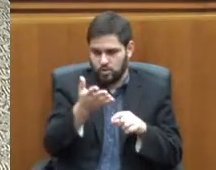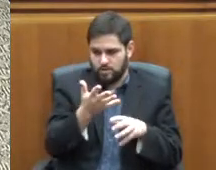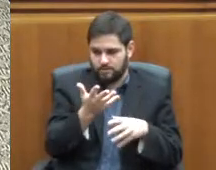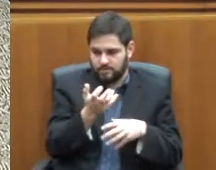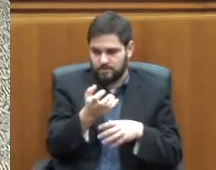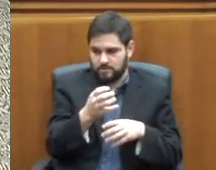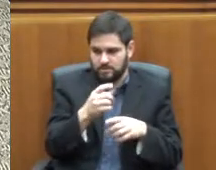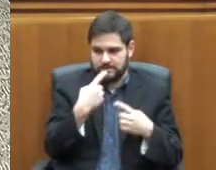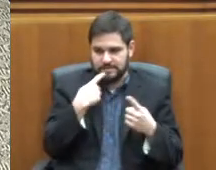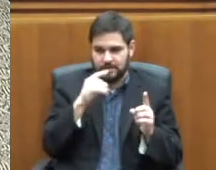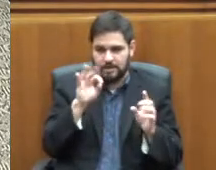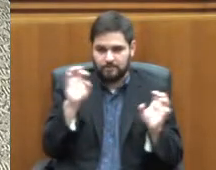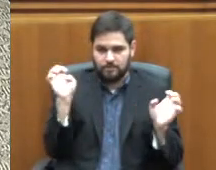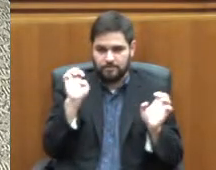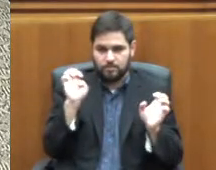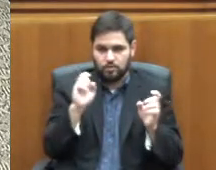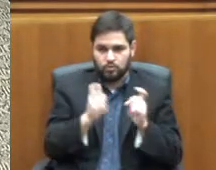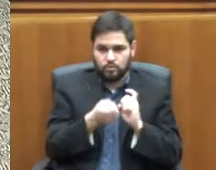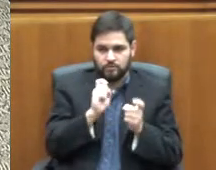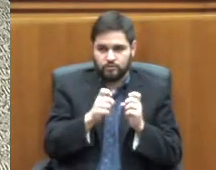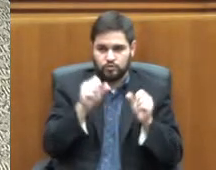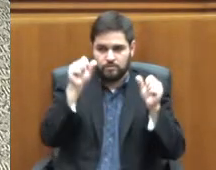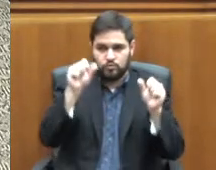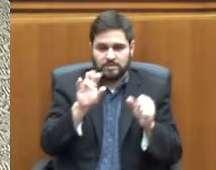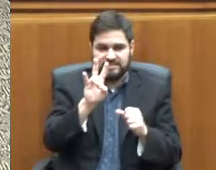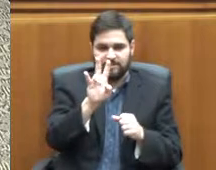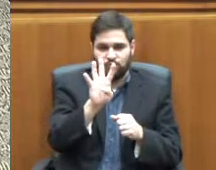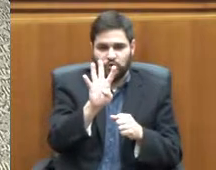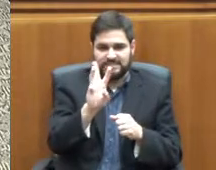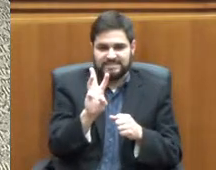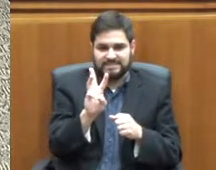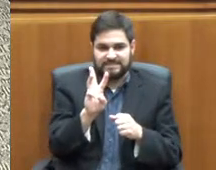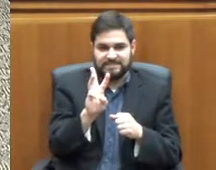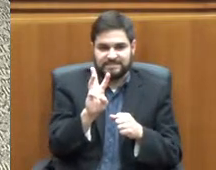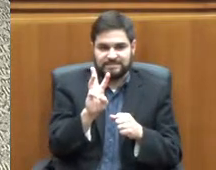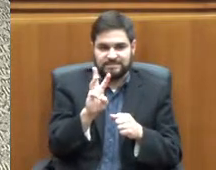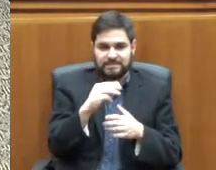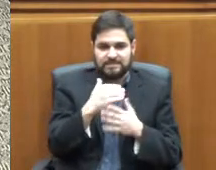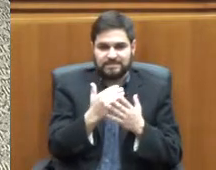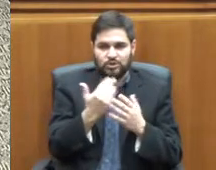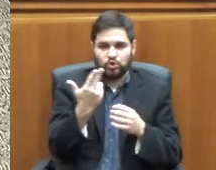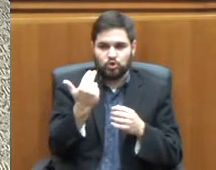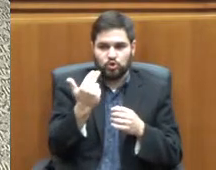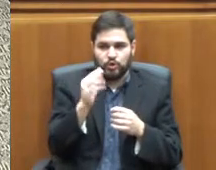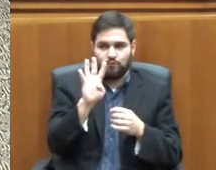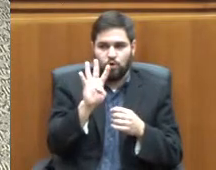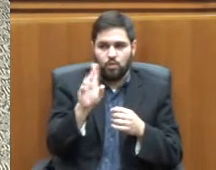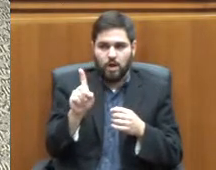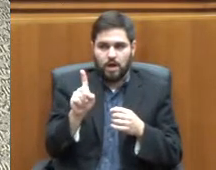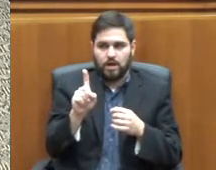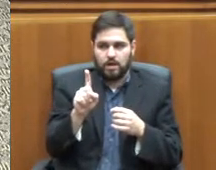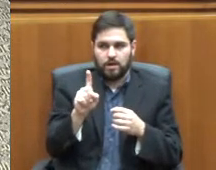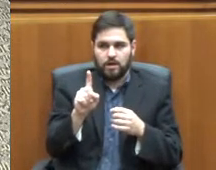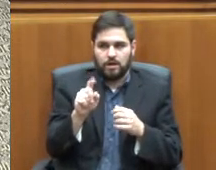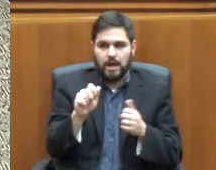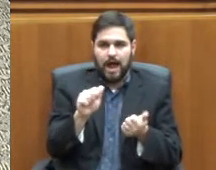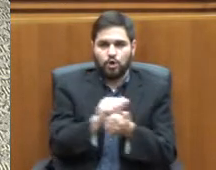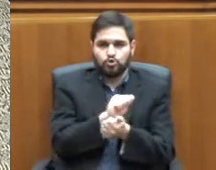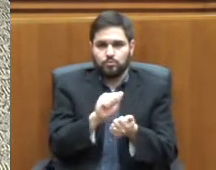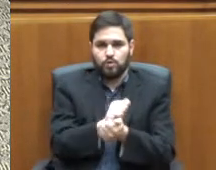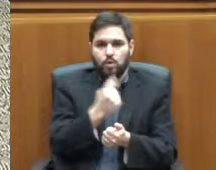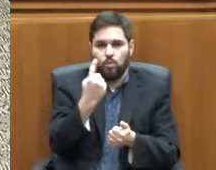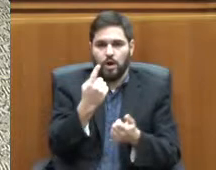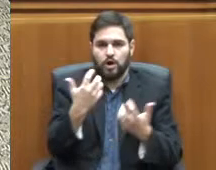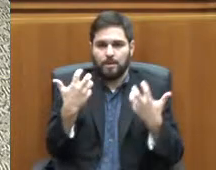declaration of emergency revisions to Bulletin 746, Section 1341, Algebra 1,